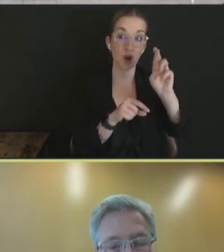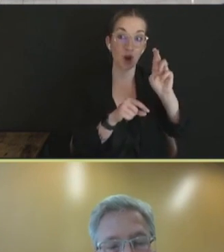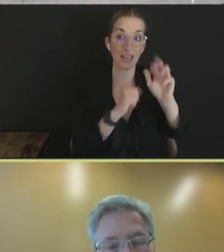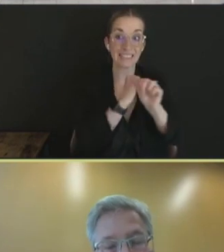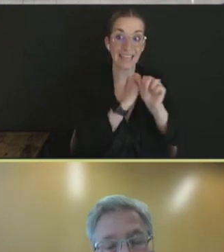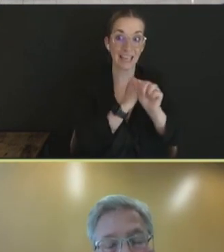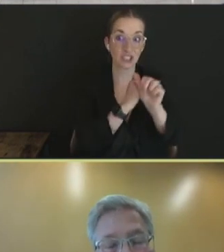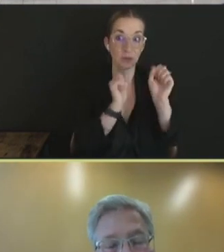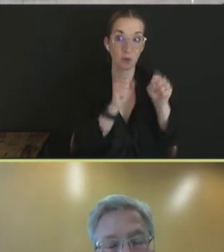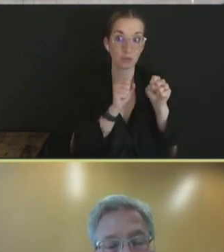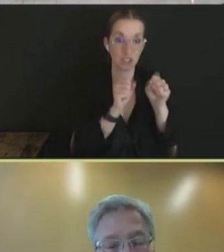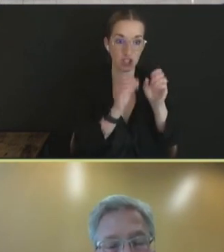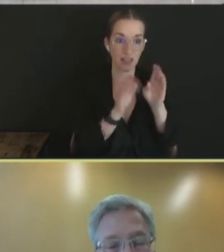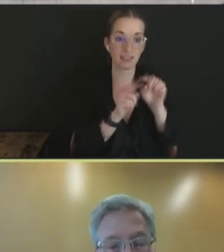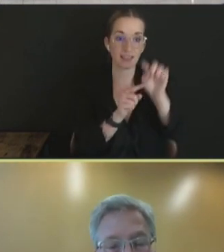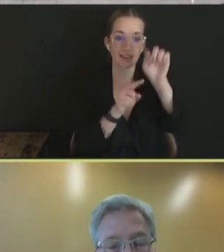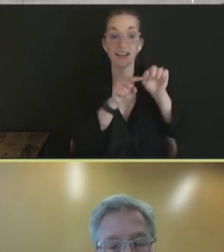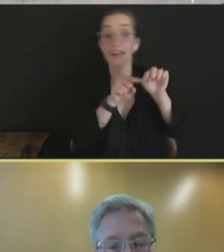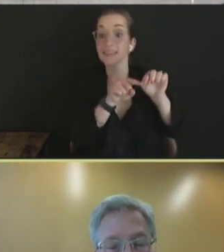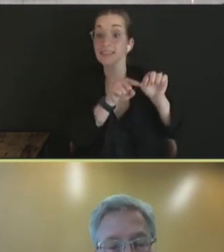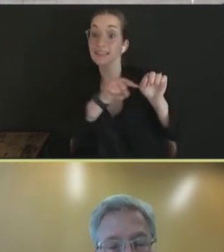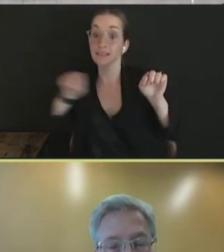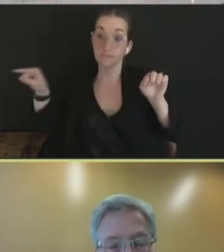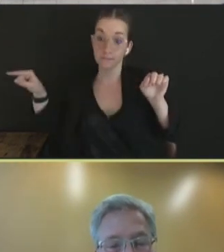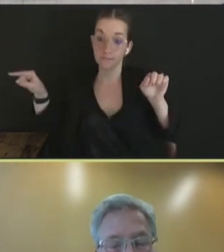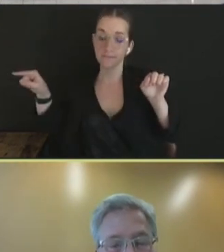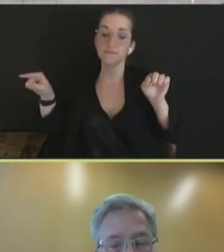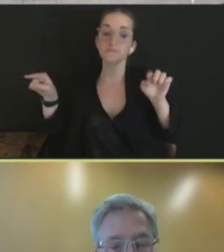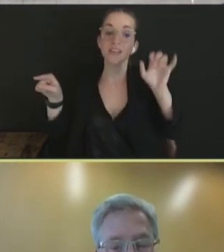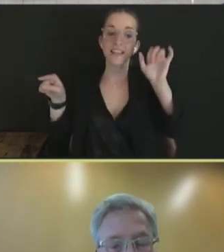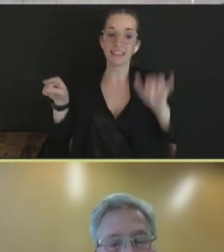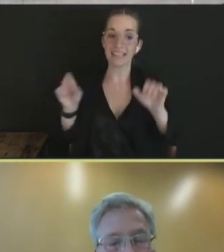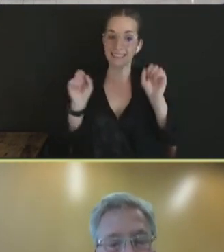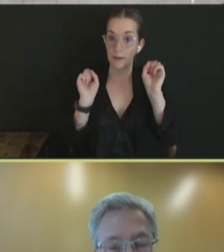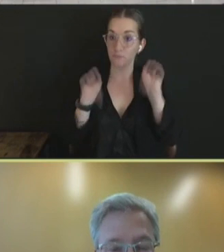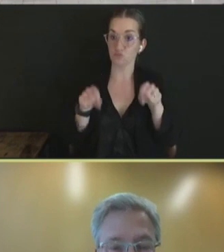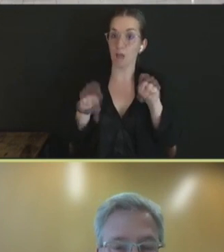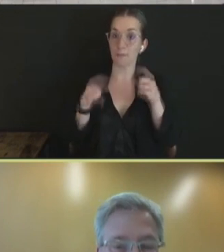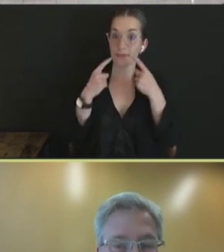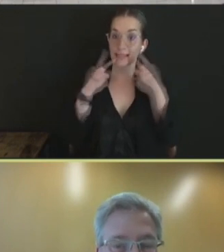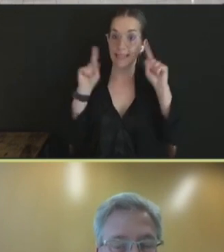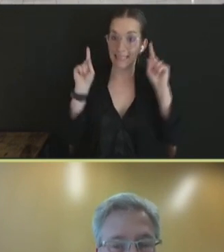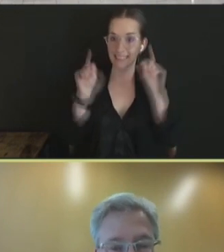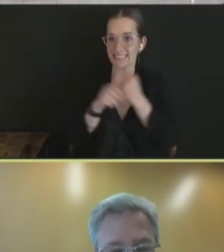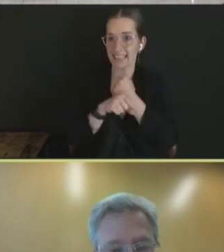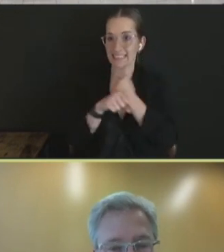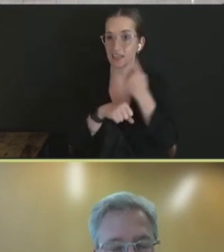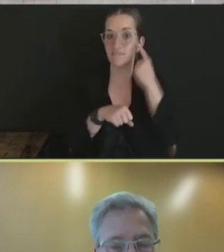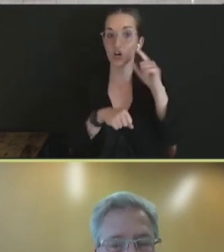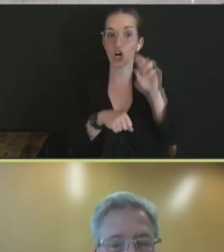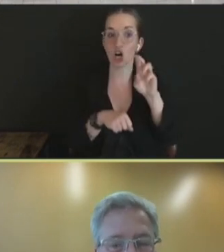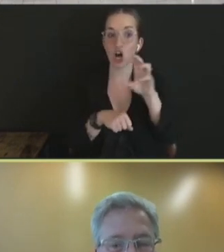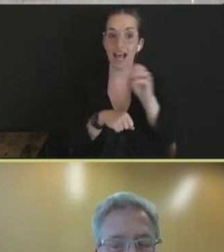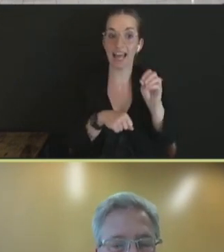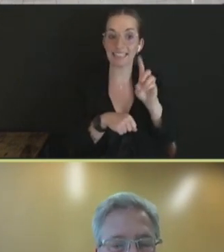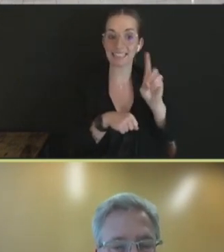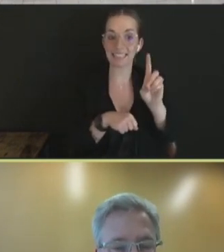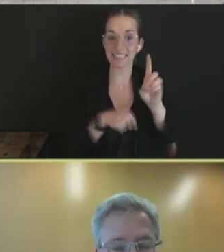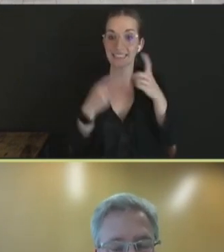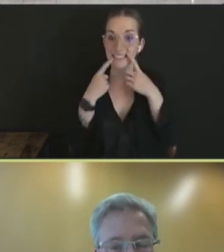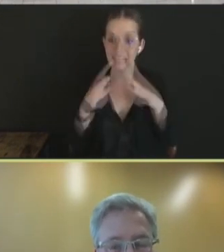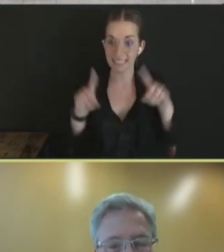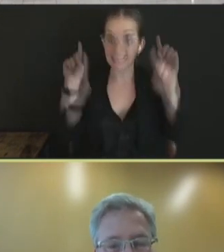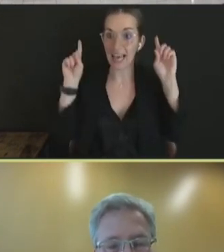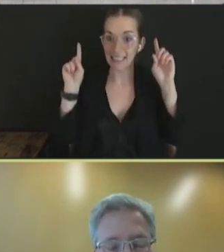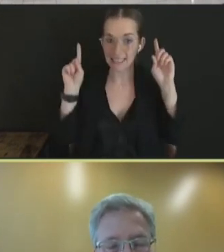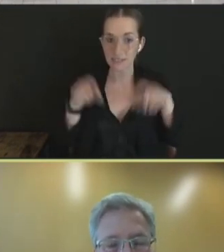on the x-axis, the probability of R&D success, and the other factors That informs the color